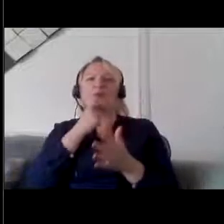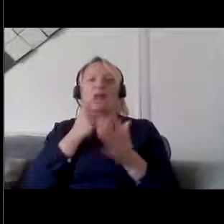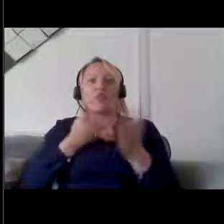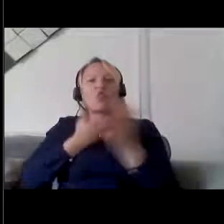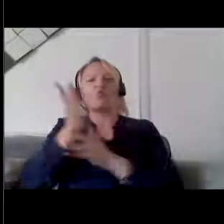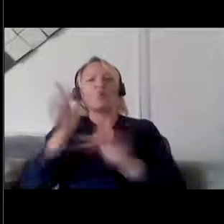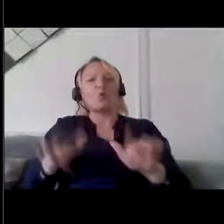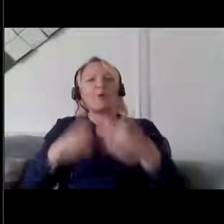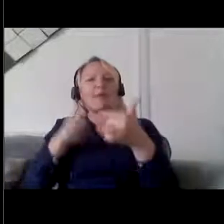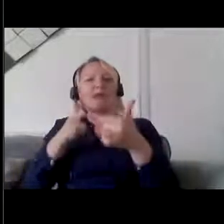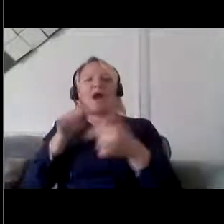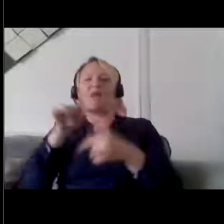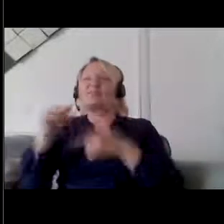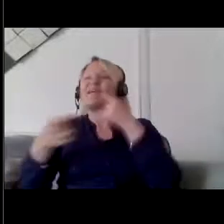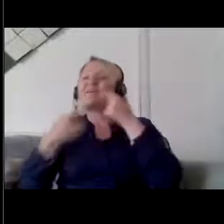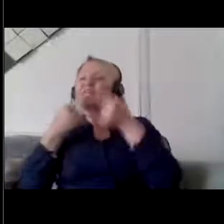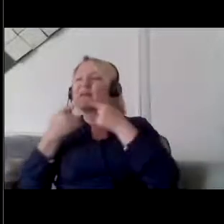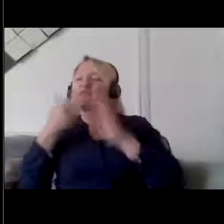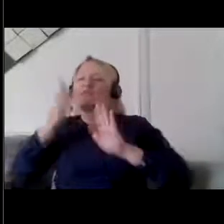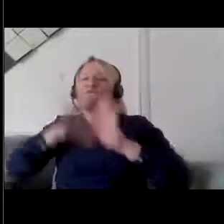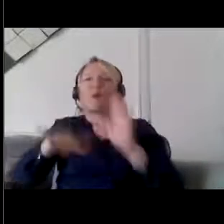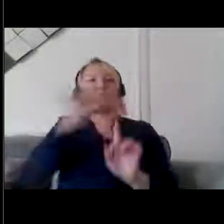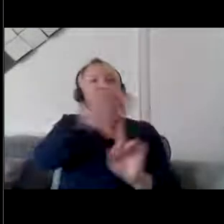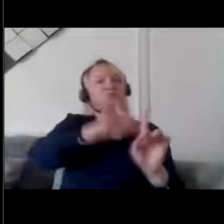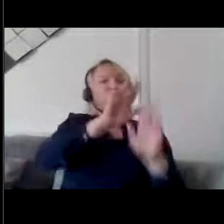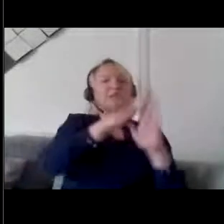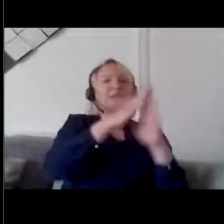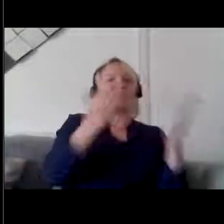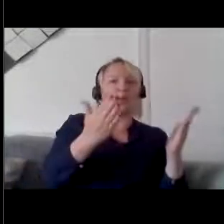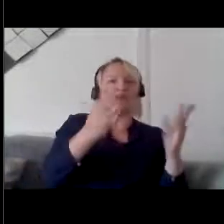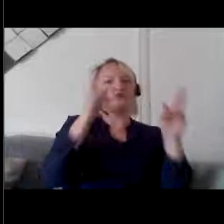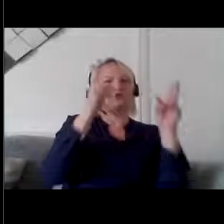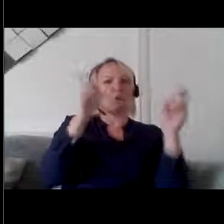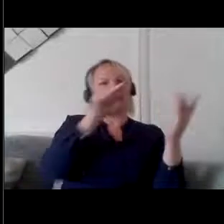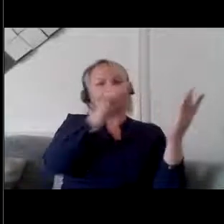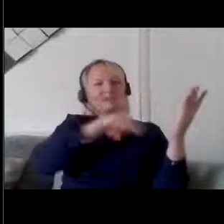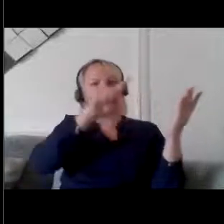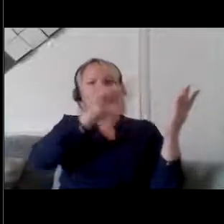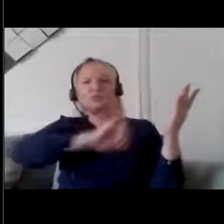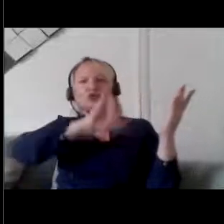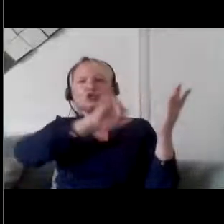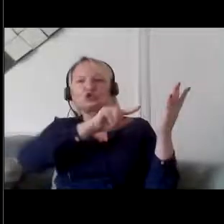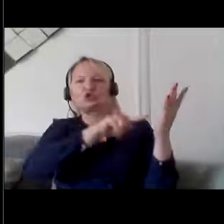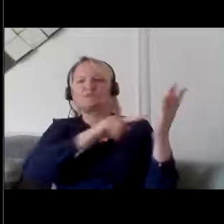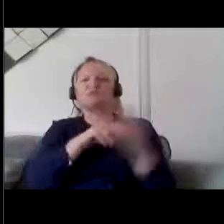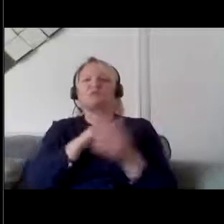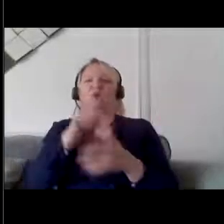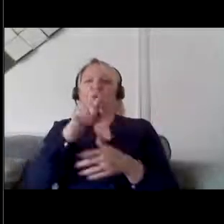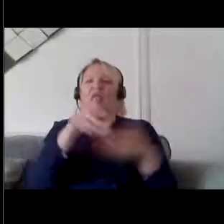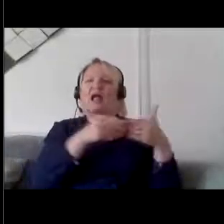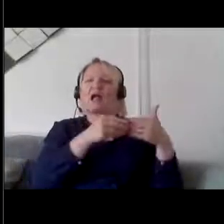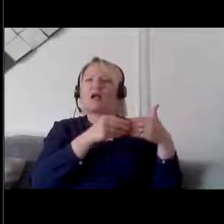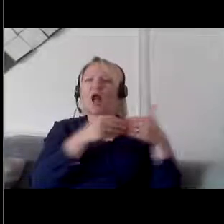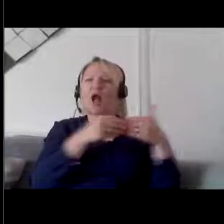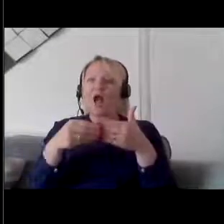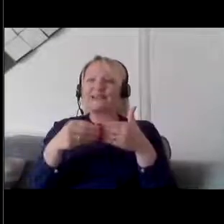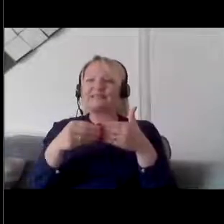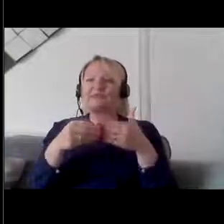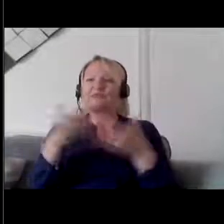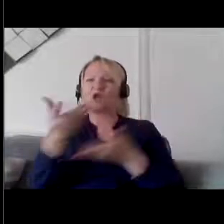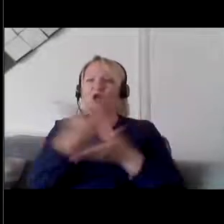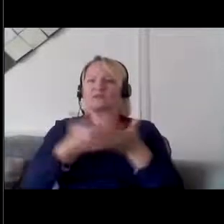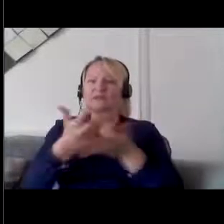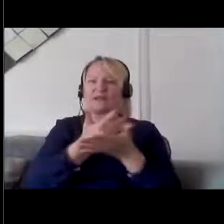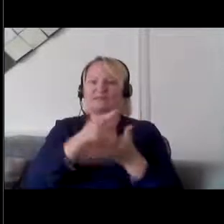can go to find more information on any particular topic. These include the guide to consultation. This is an overview